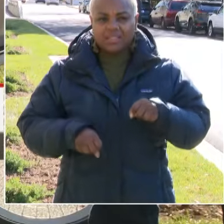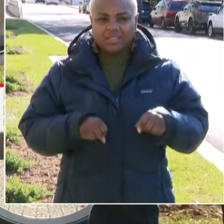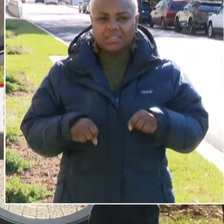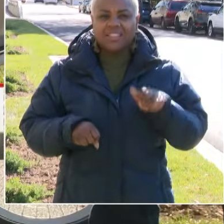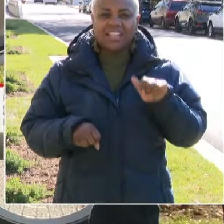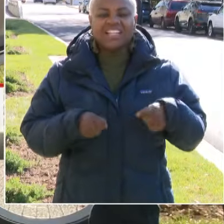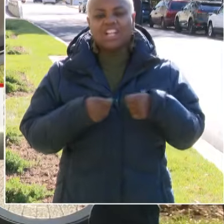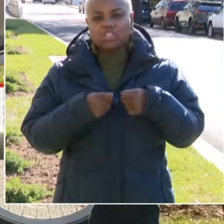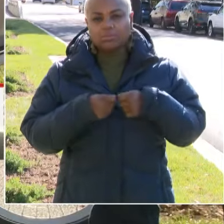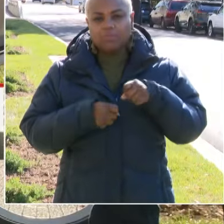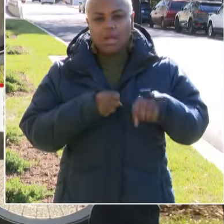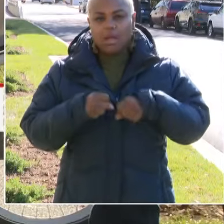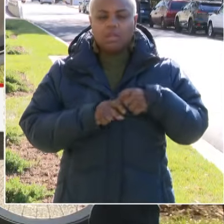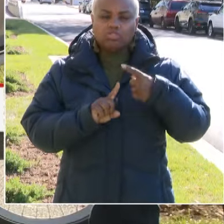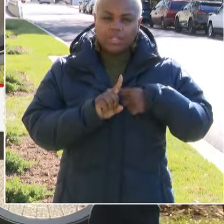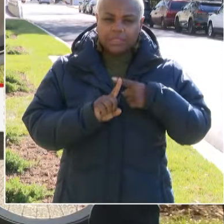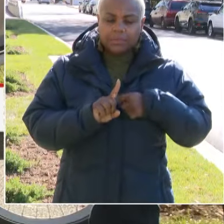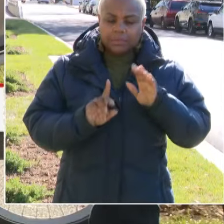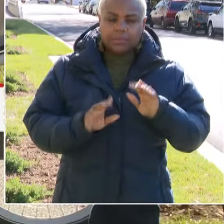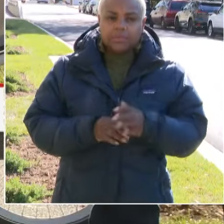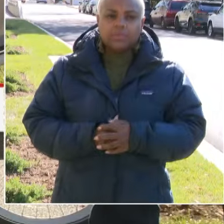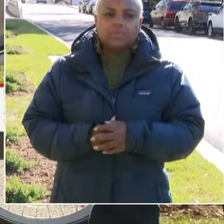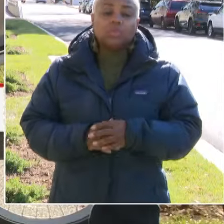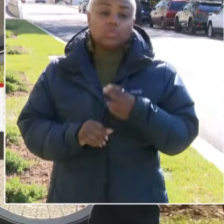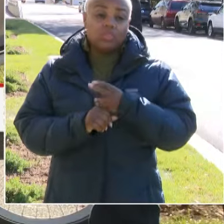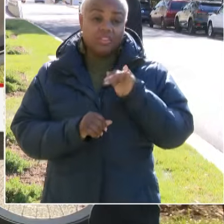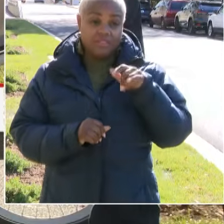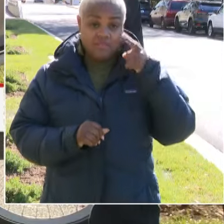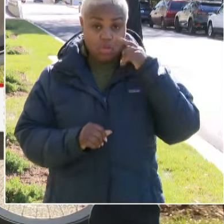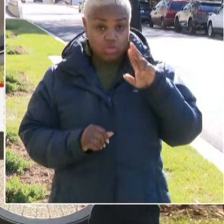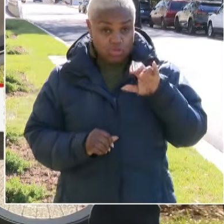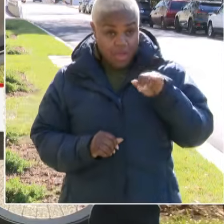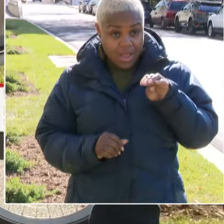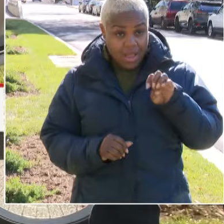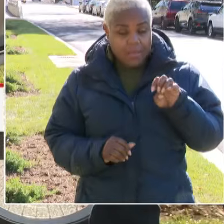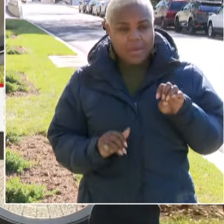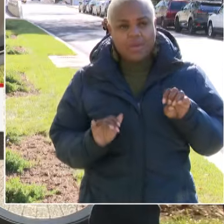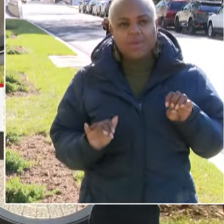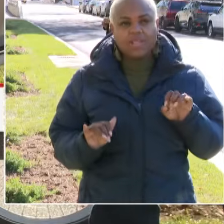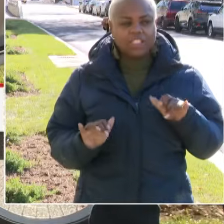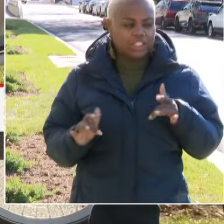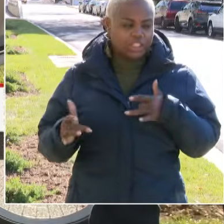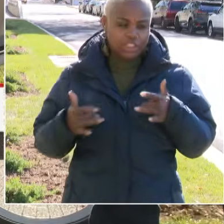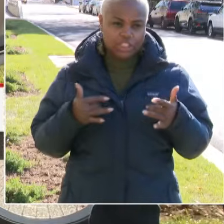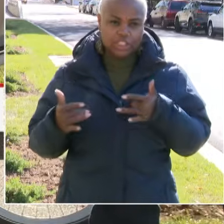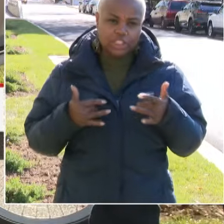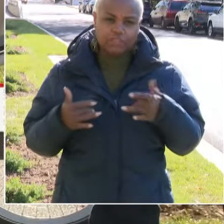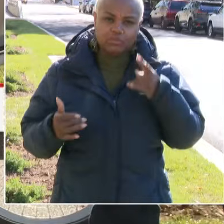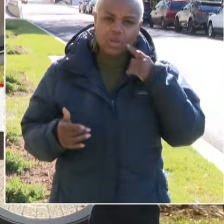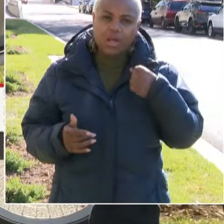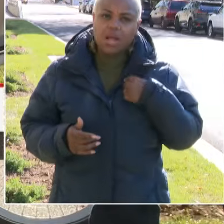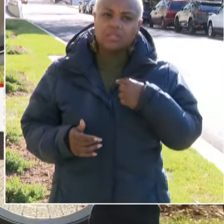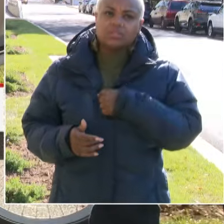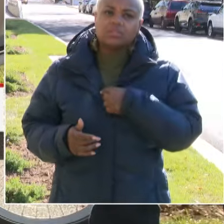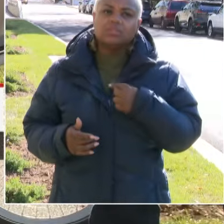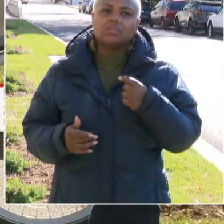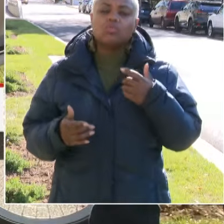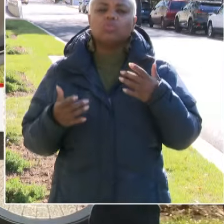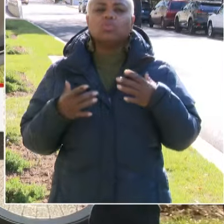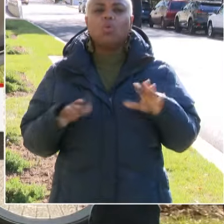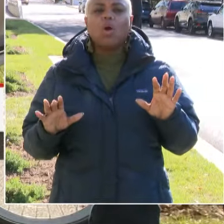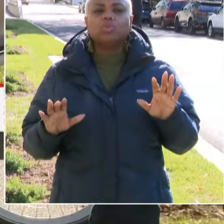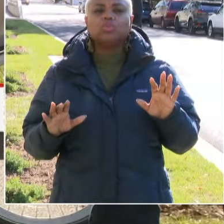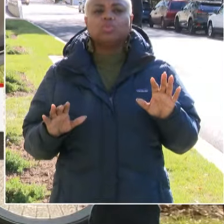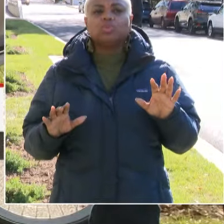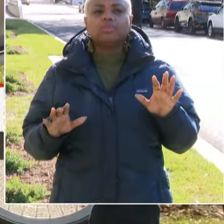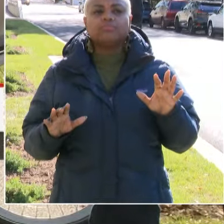used to commit crime. So I wouldn't want to make a summary